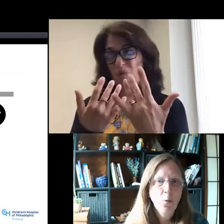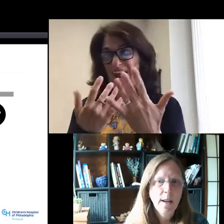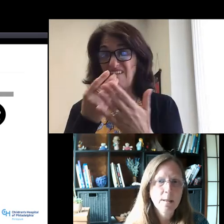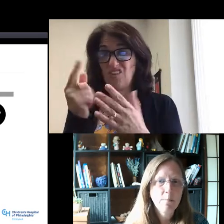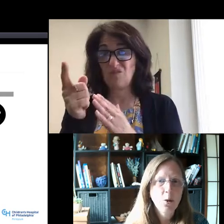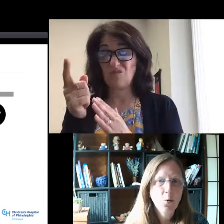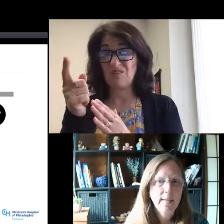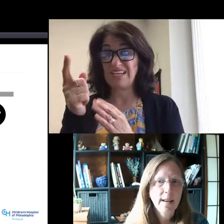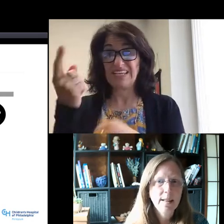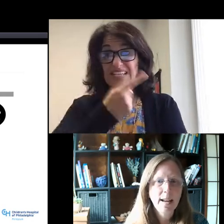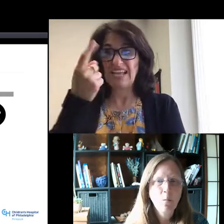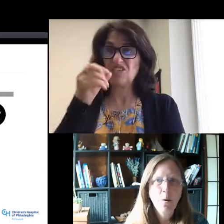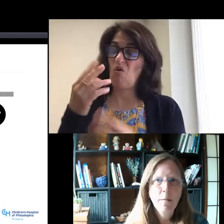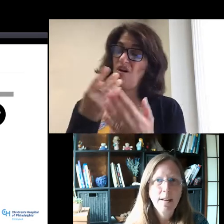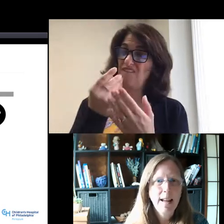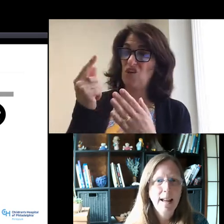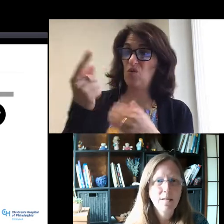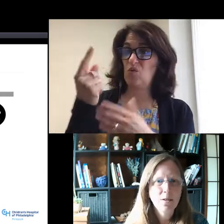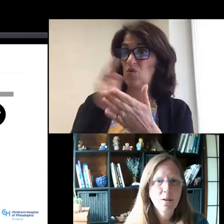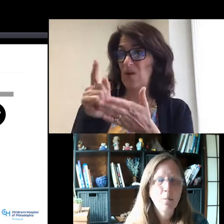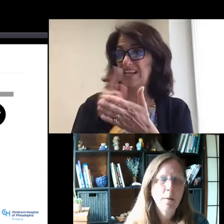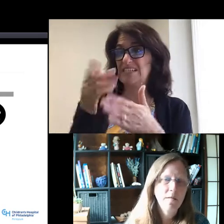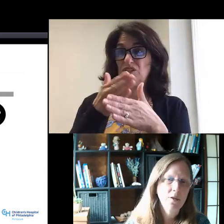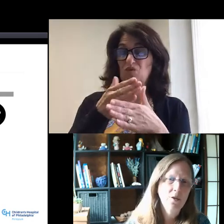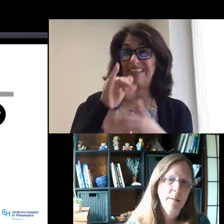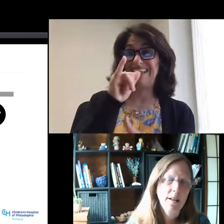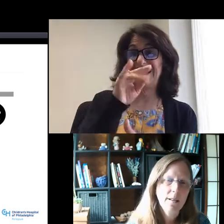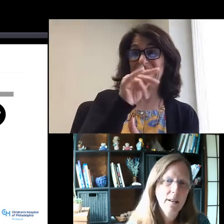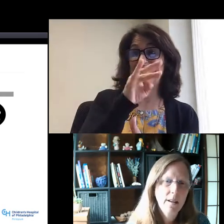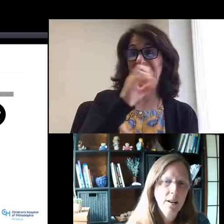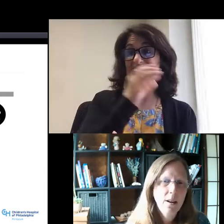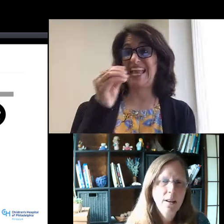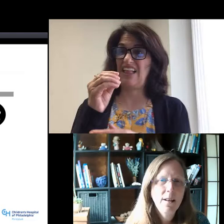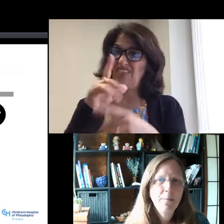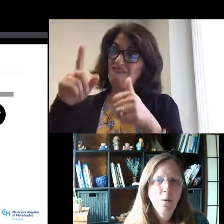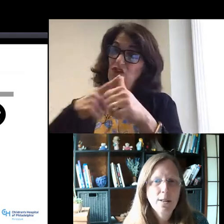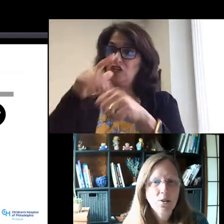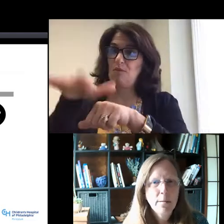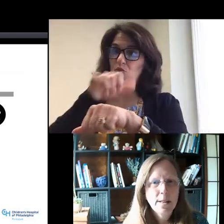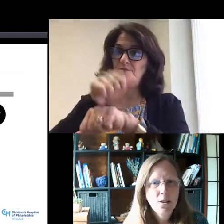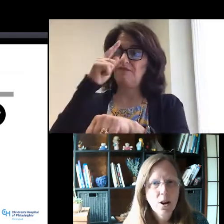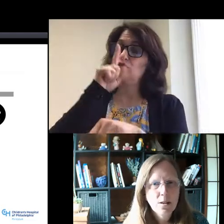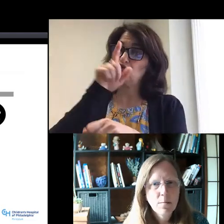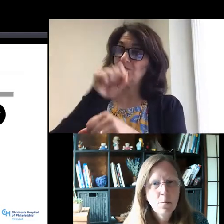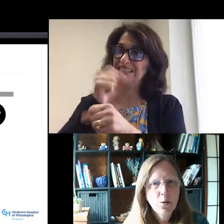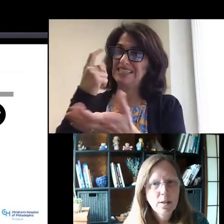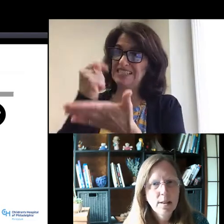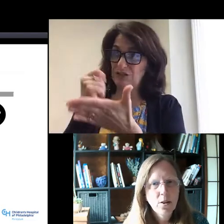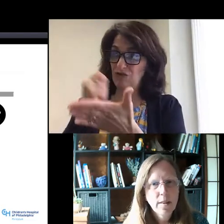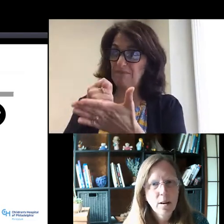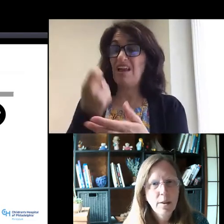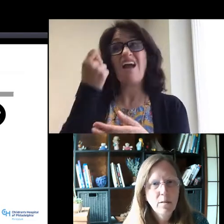a few weeks between the intake appointment and the first appointment for treatment. Once treatment starts,